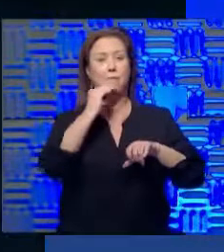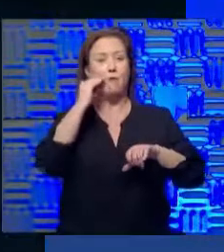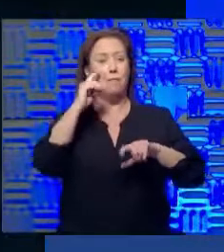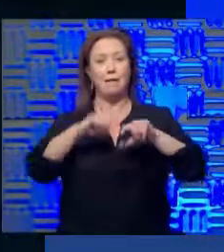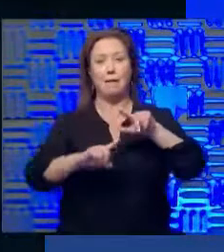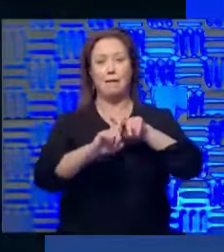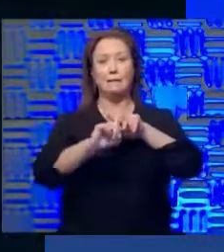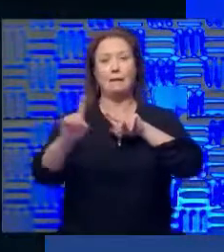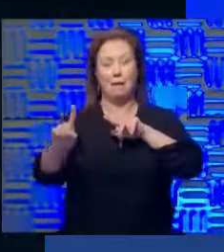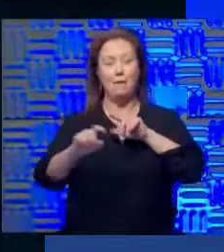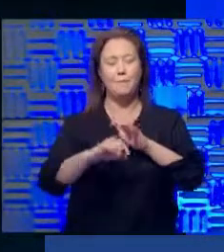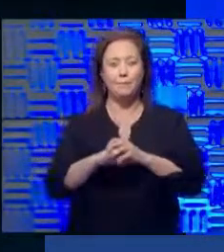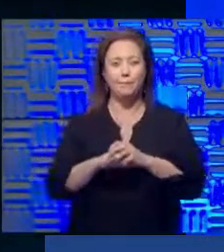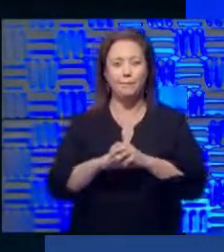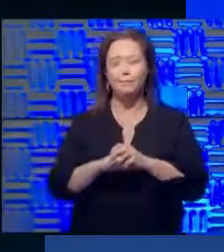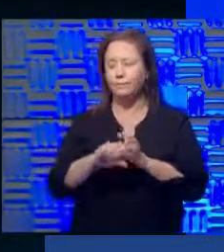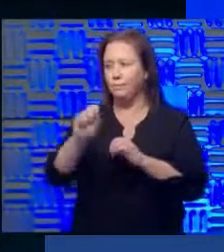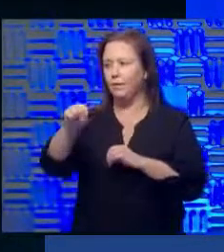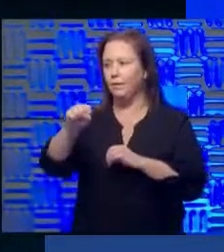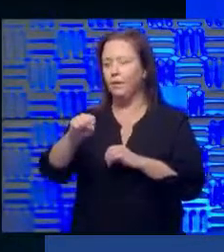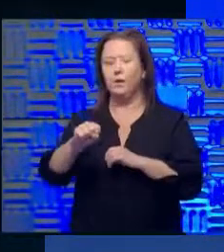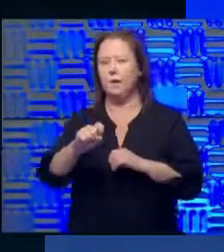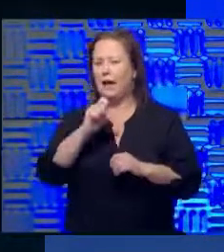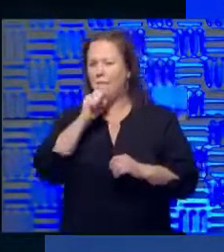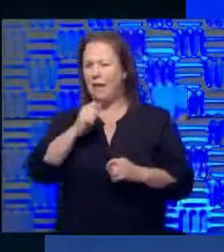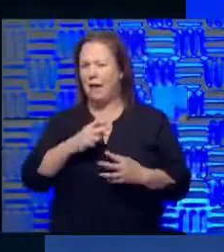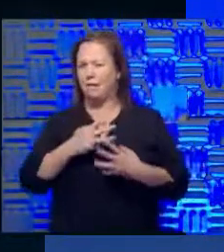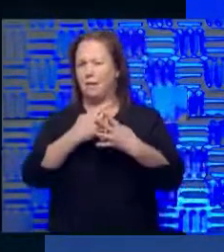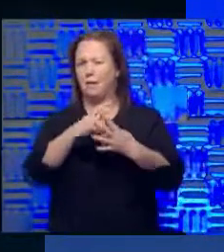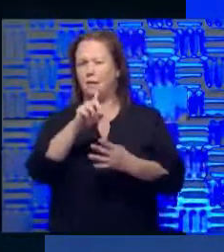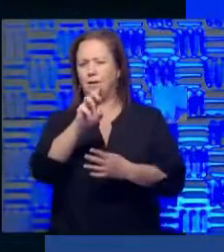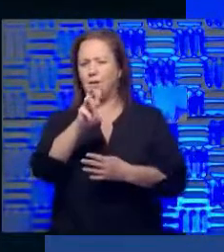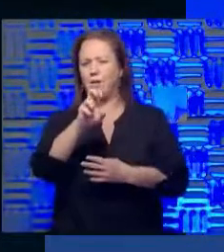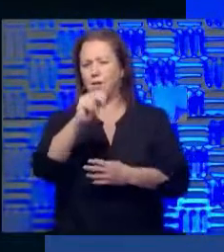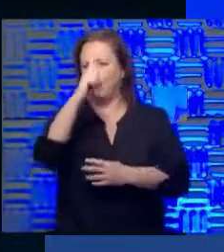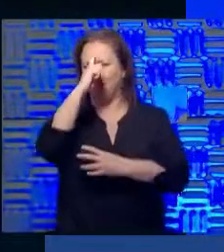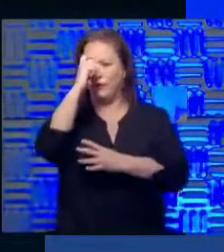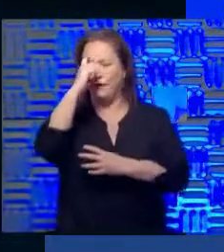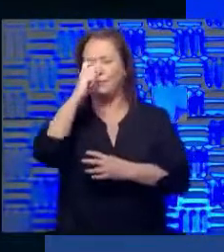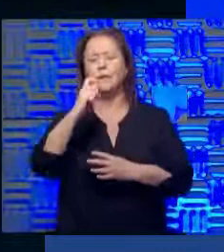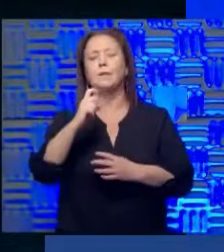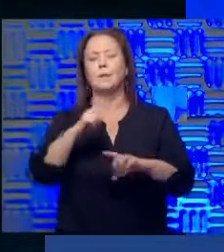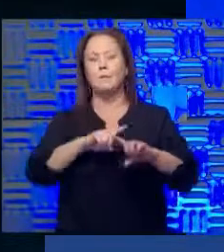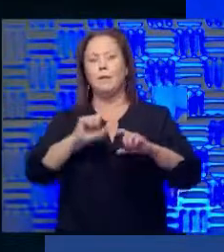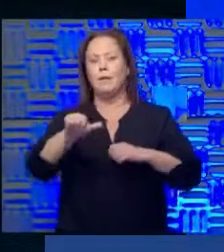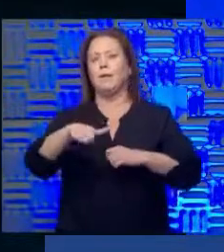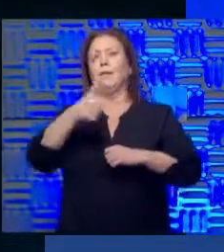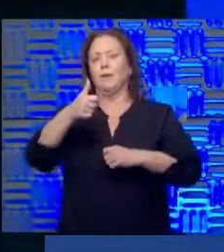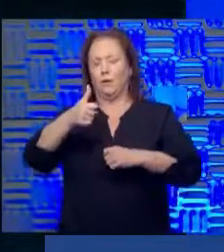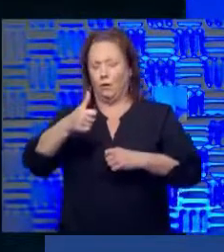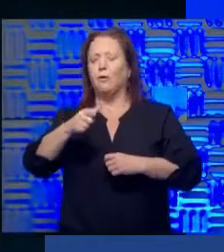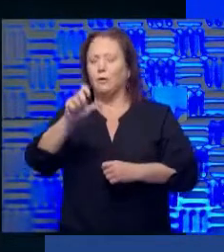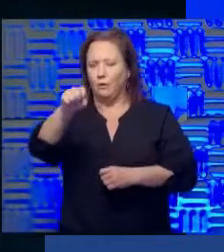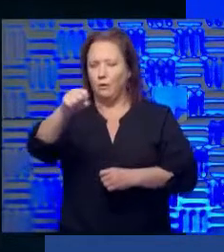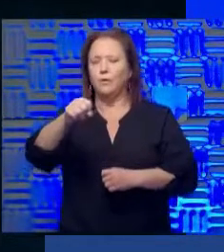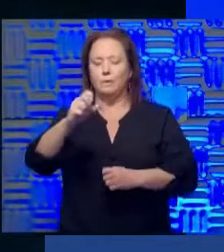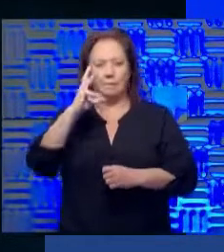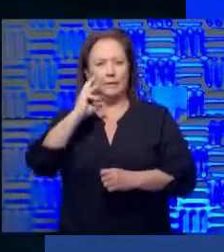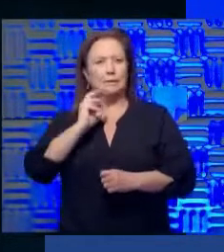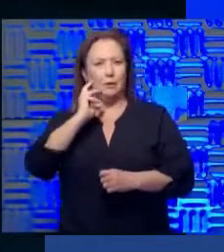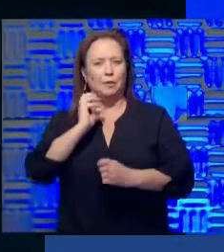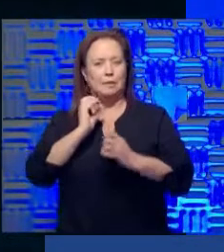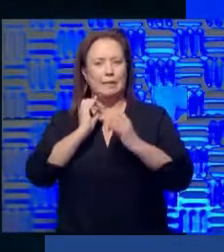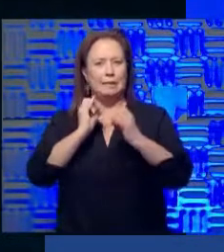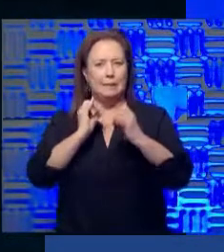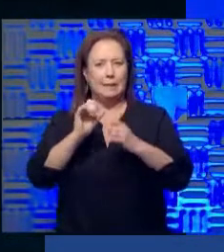those I haven't had so much of the latter, but the first two definitely, I think for a lot of folks that's probably going